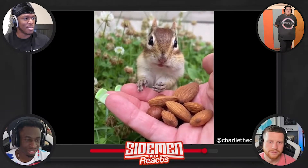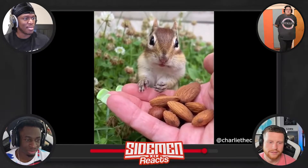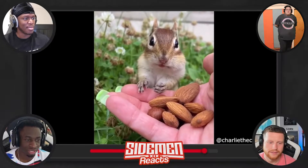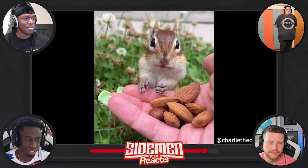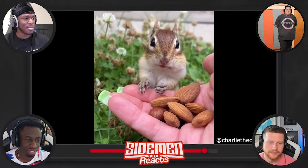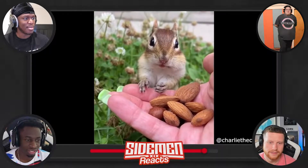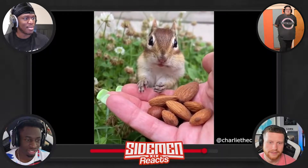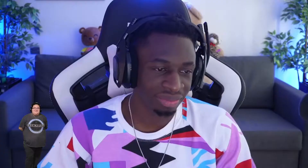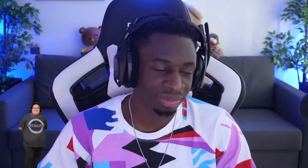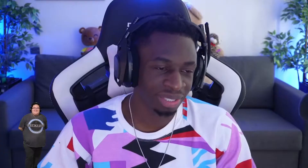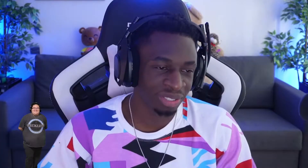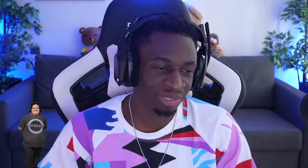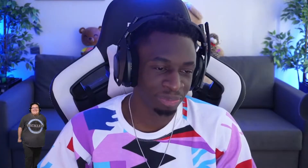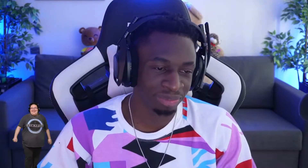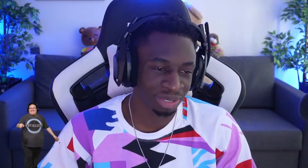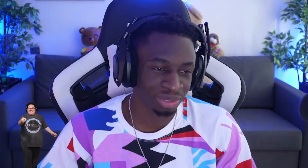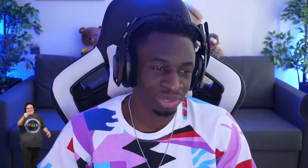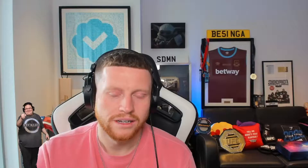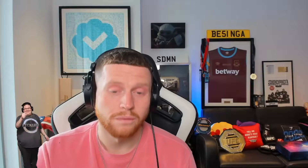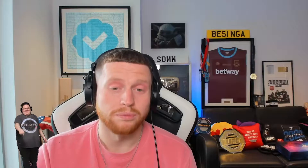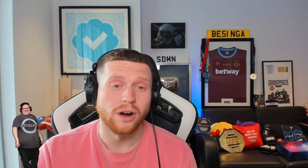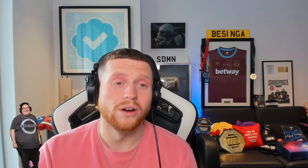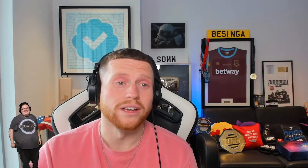Even ain't that your boy? Remember when you fist bumped